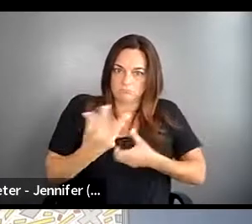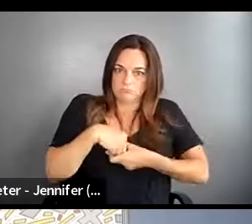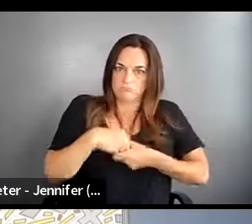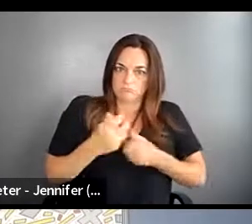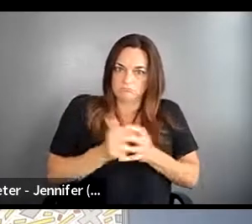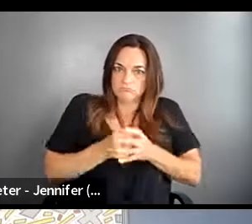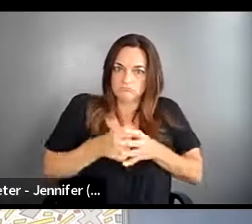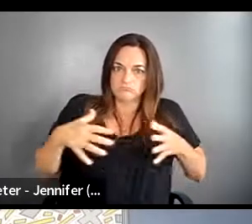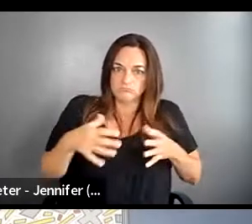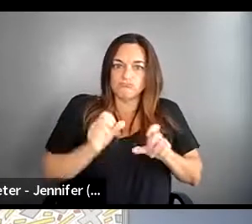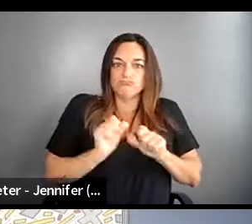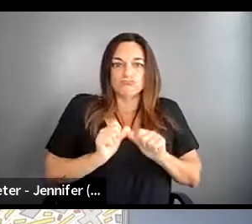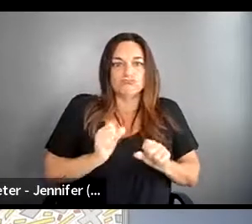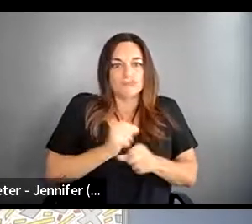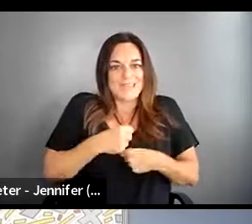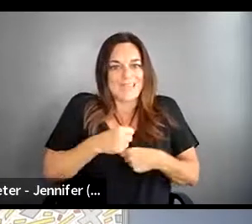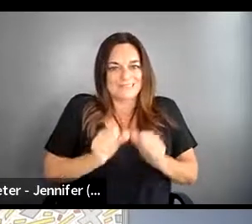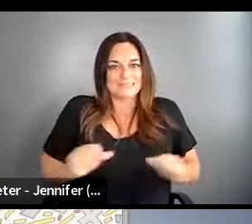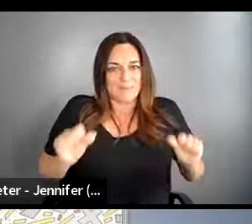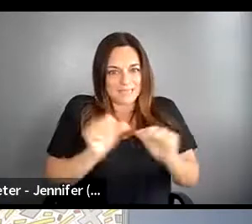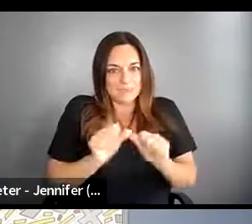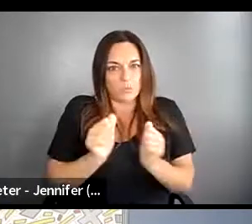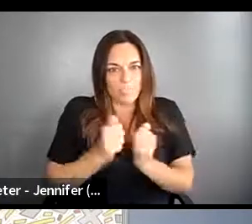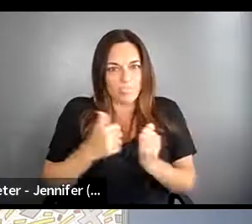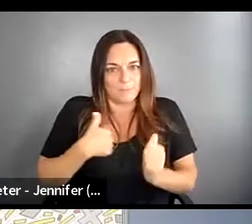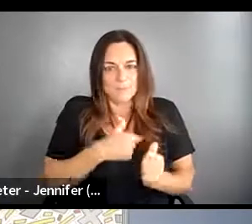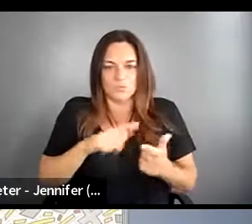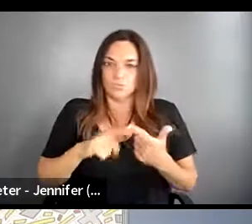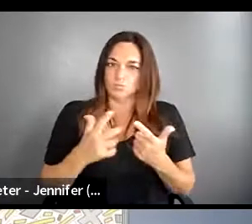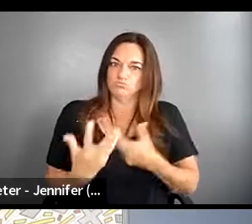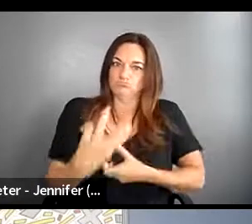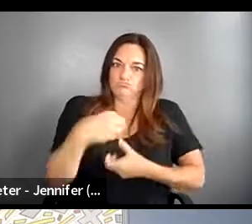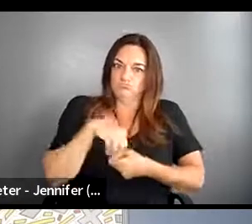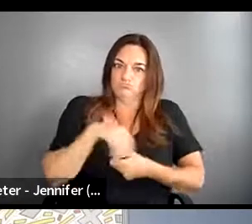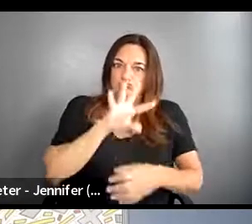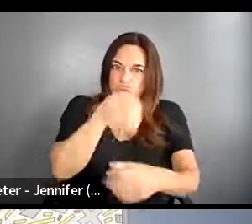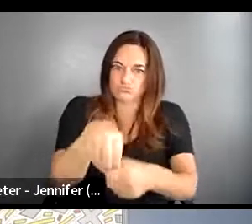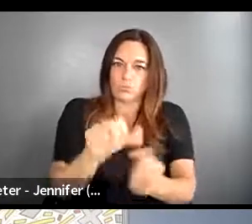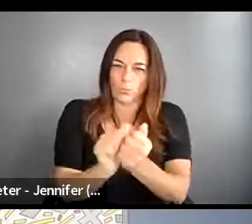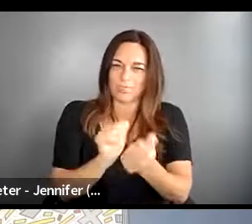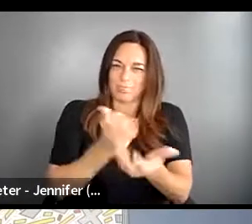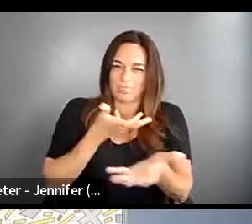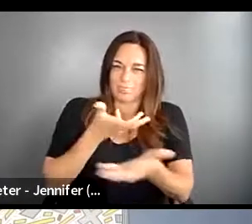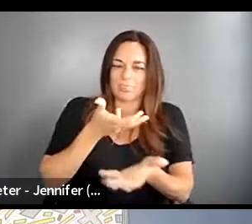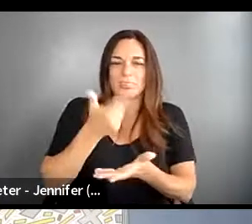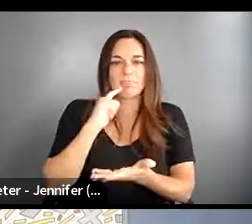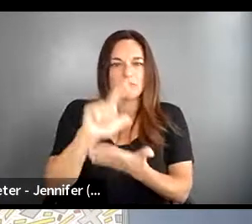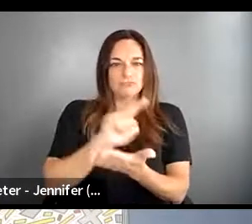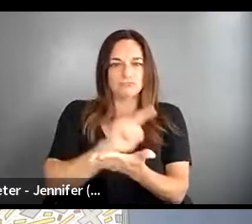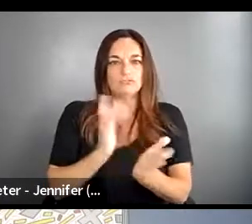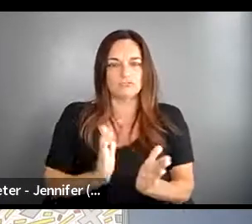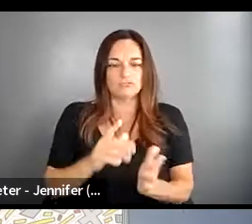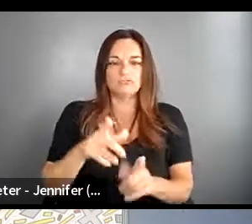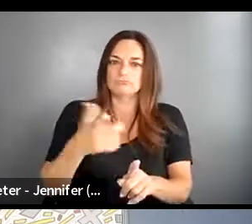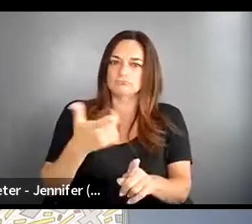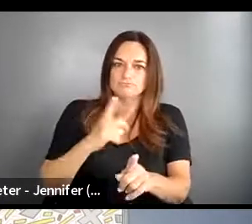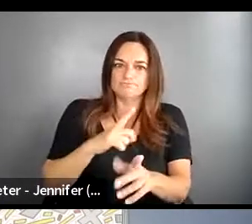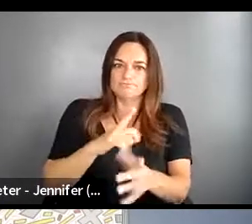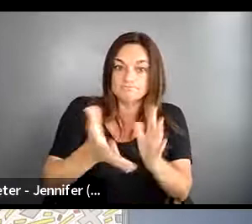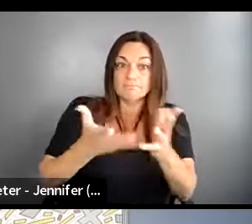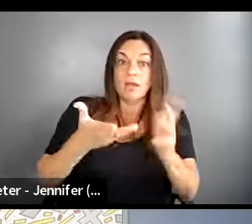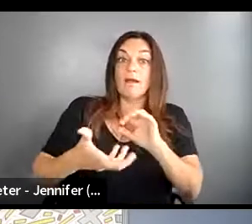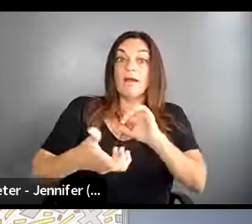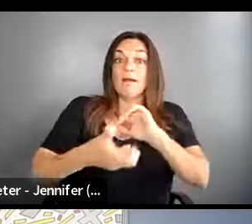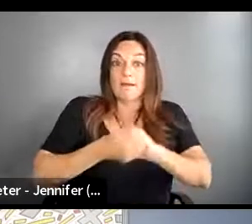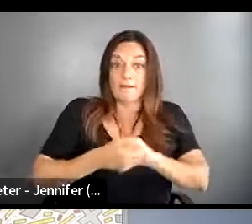space for those with me to engage with the legislators. It's almost like I give an introduction and a handoff, right? But I don't